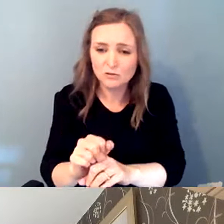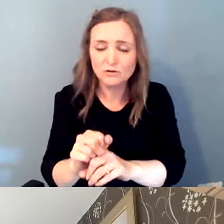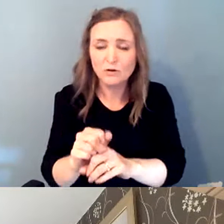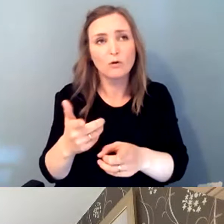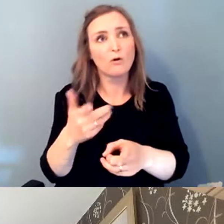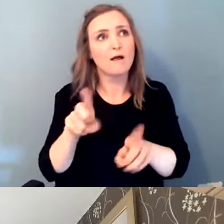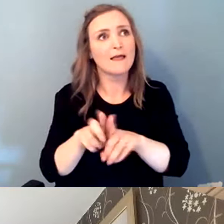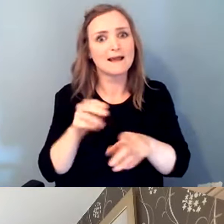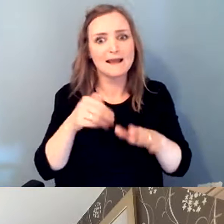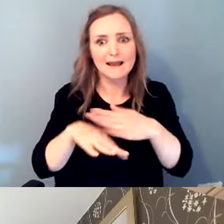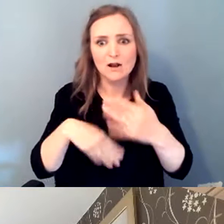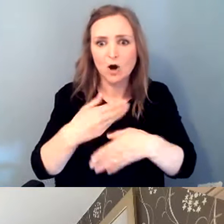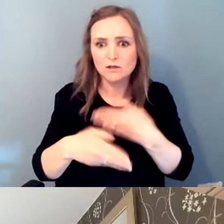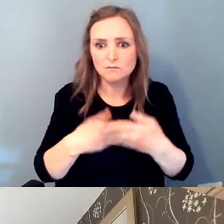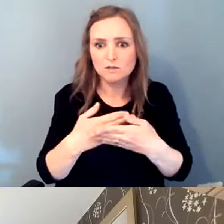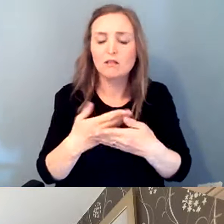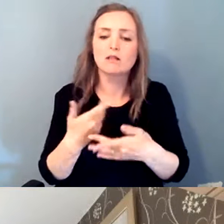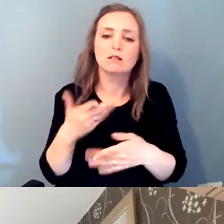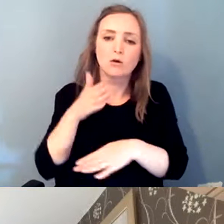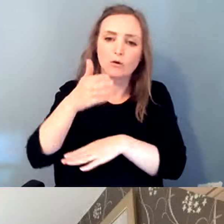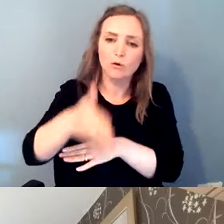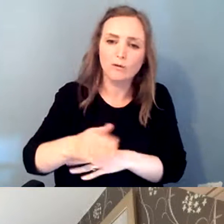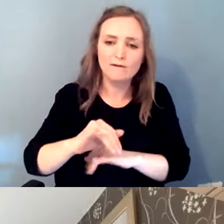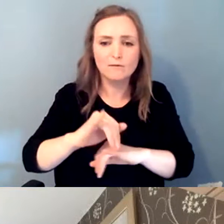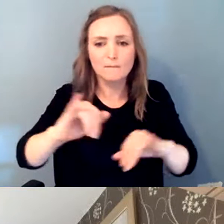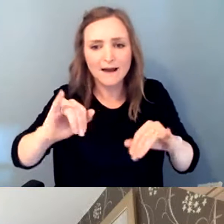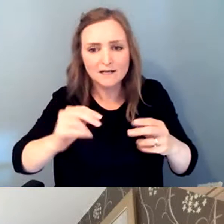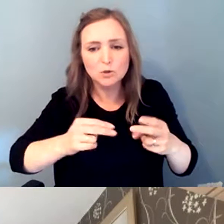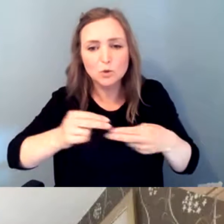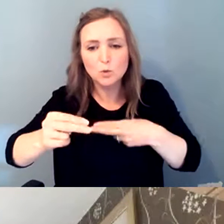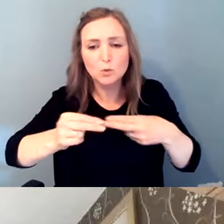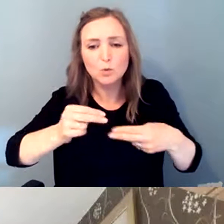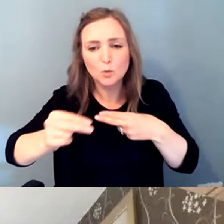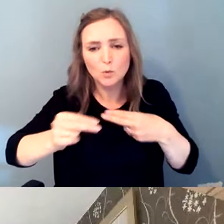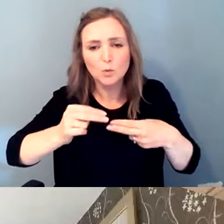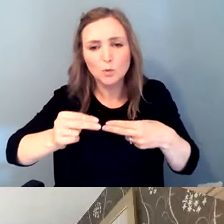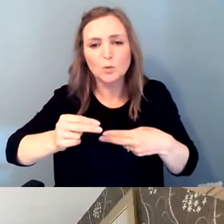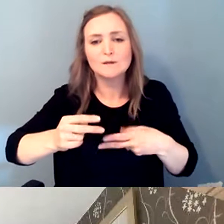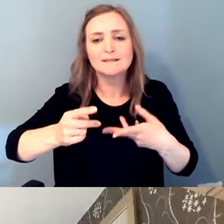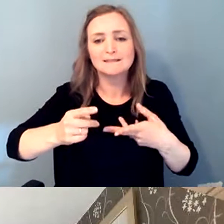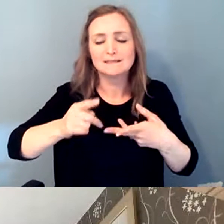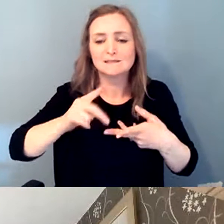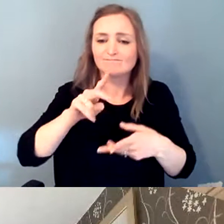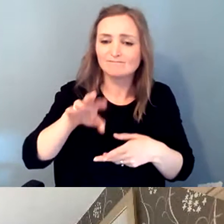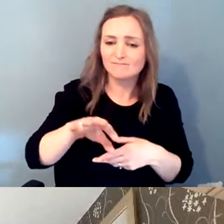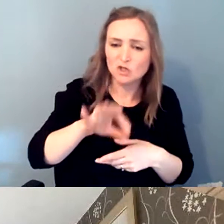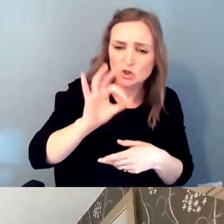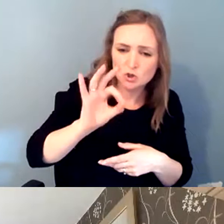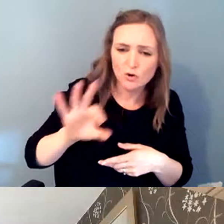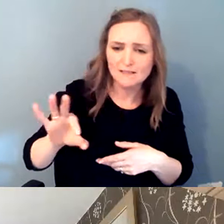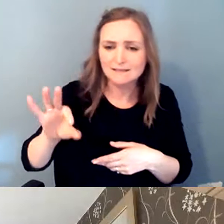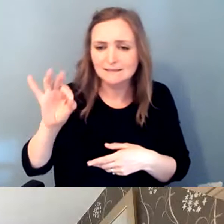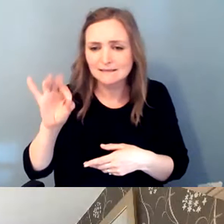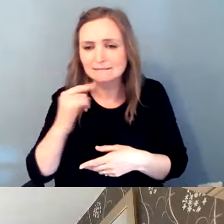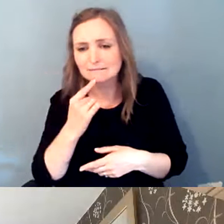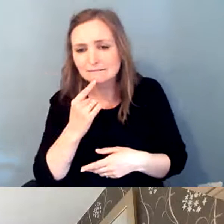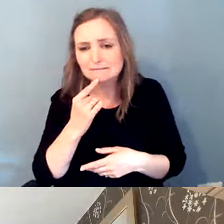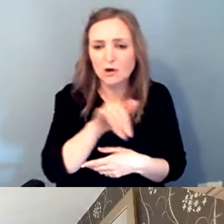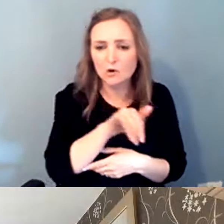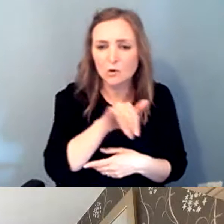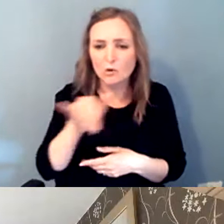news. I think there is a plan to try and offer people a choice. And some of